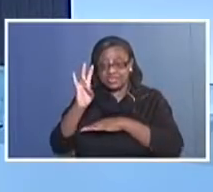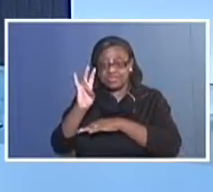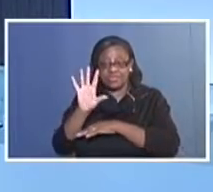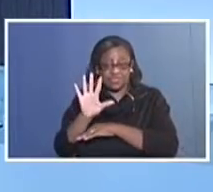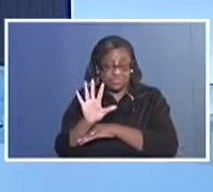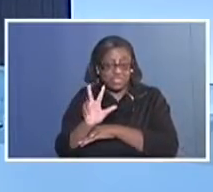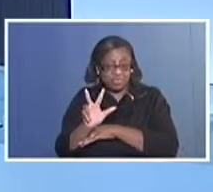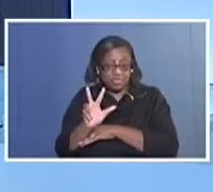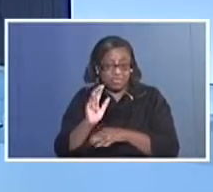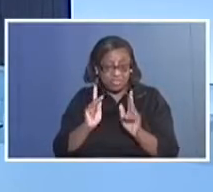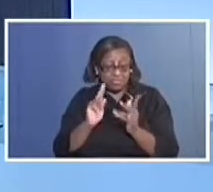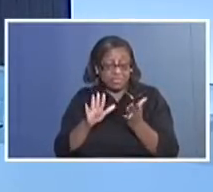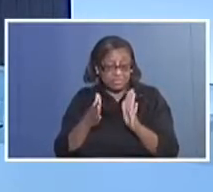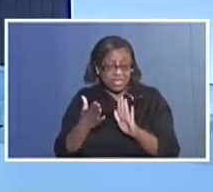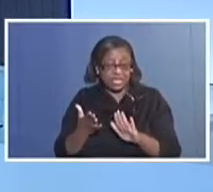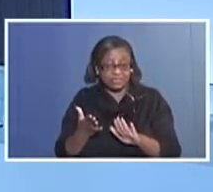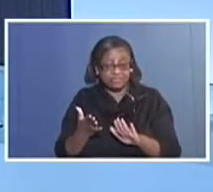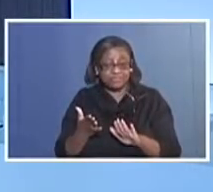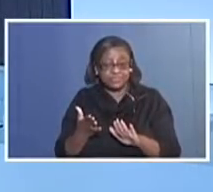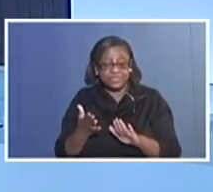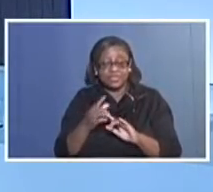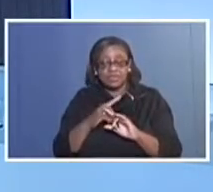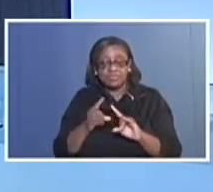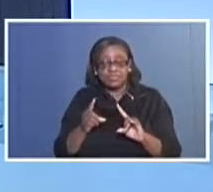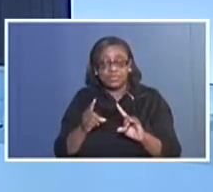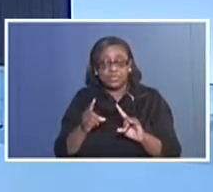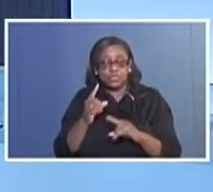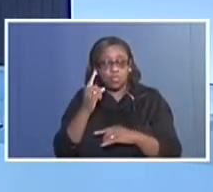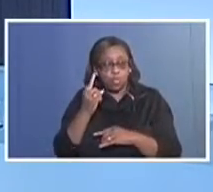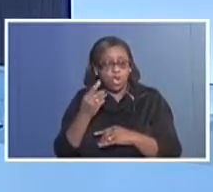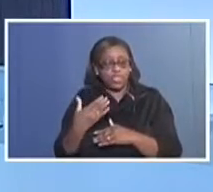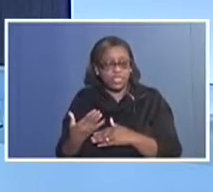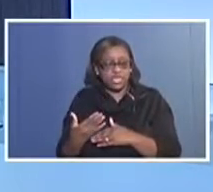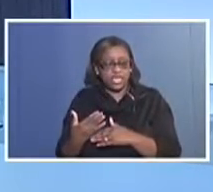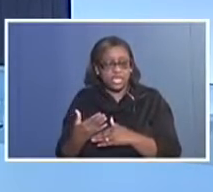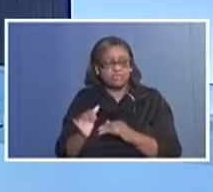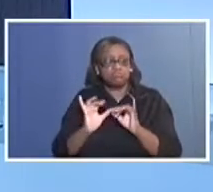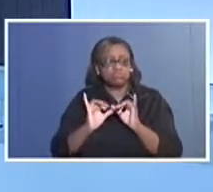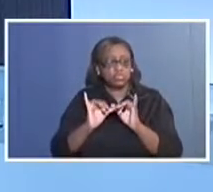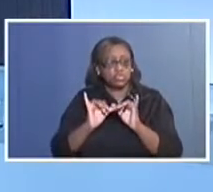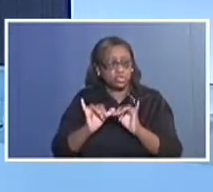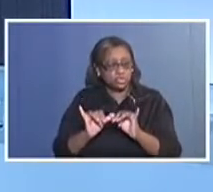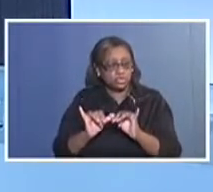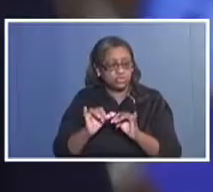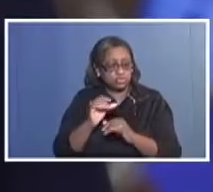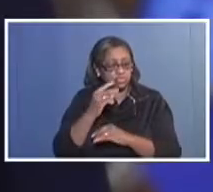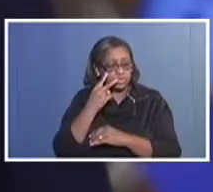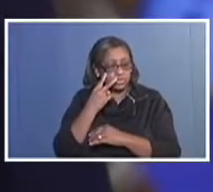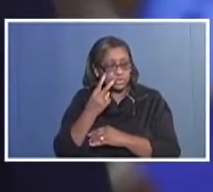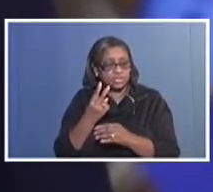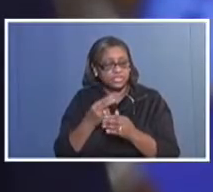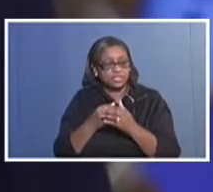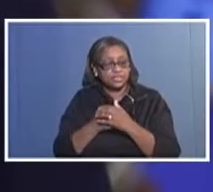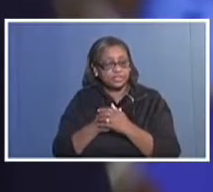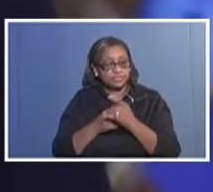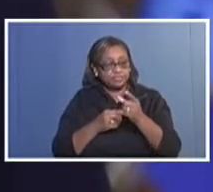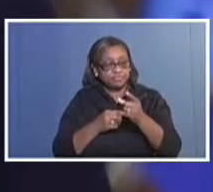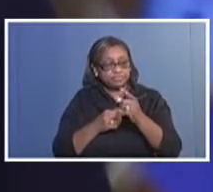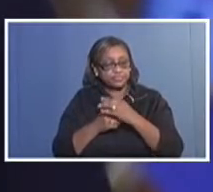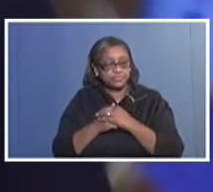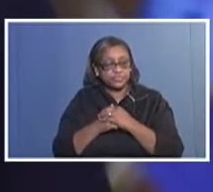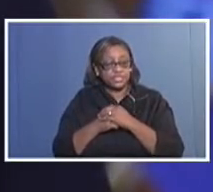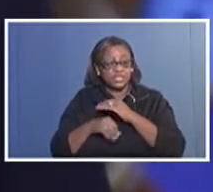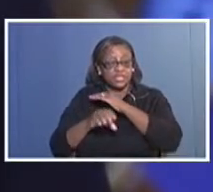Now, Etienne says in the face of it, one trend continues to stand out. Countries with